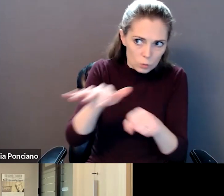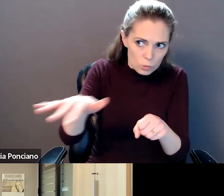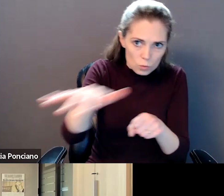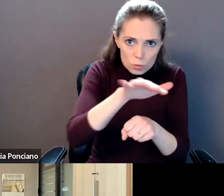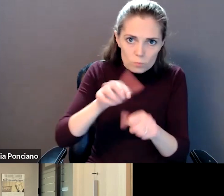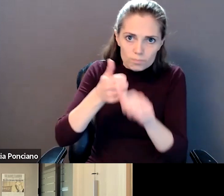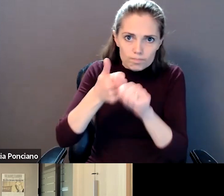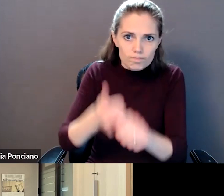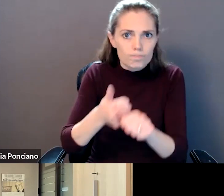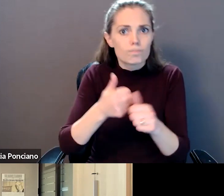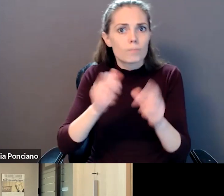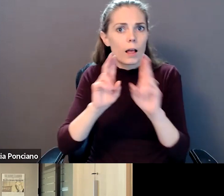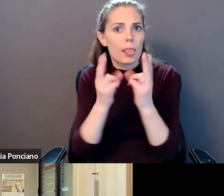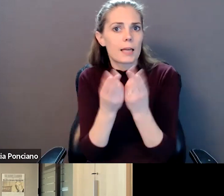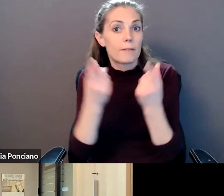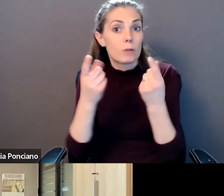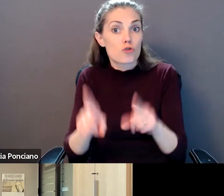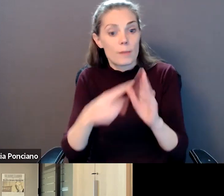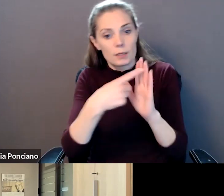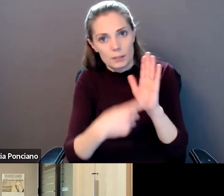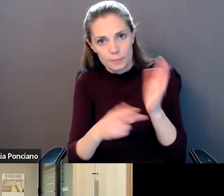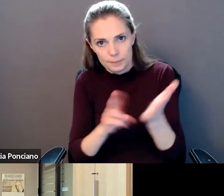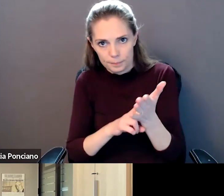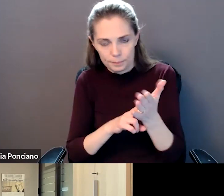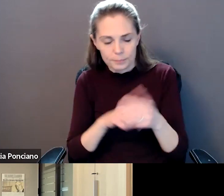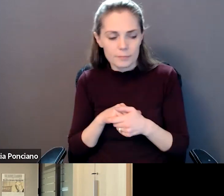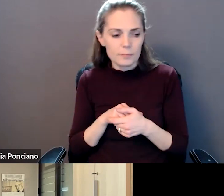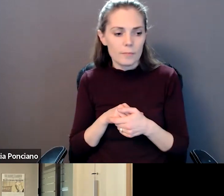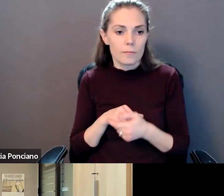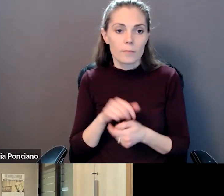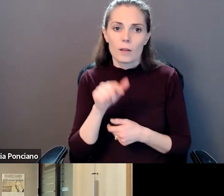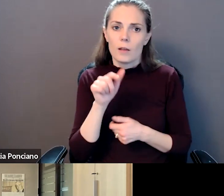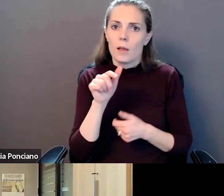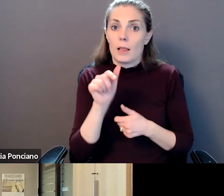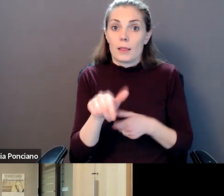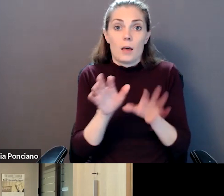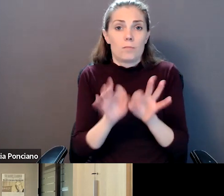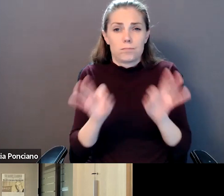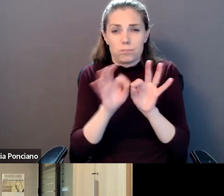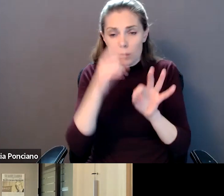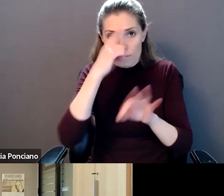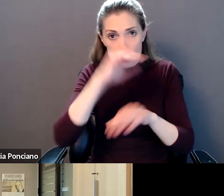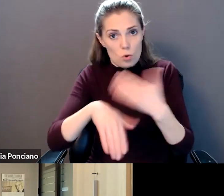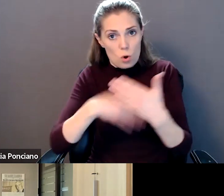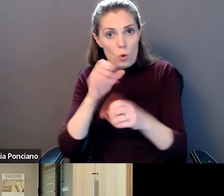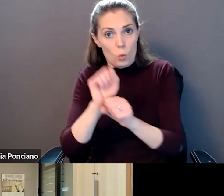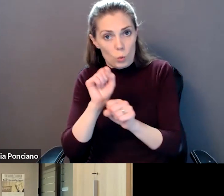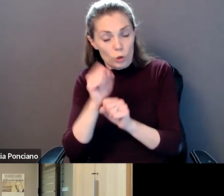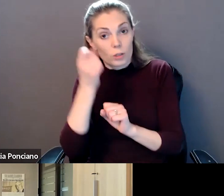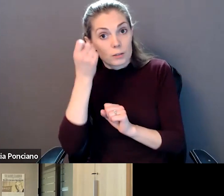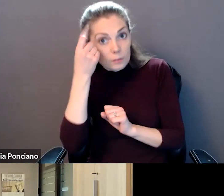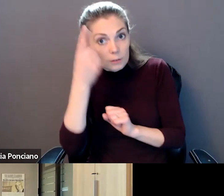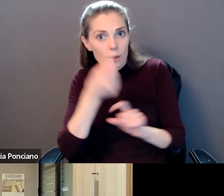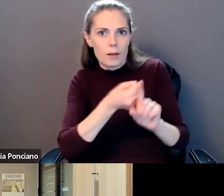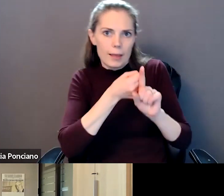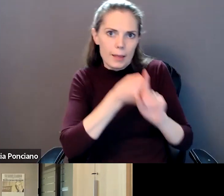agreement. All of those things are crucial to all workers, but they have an even greater impact on workers living with a disability. And that